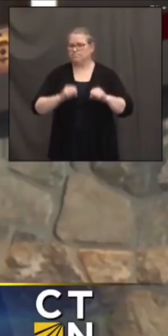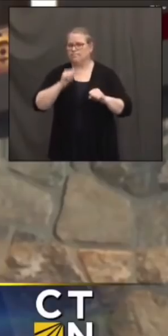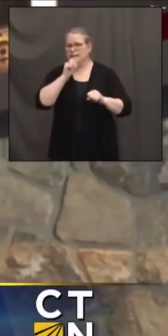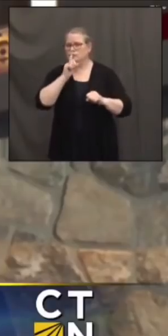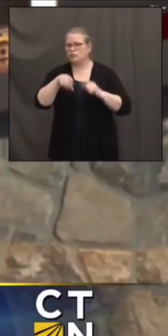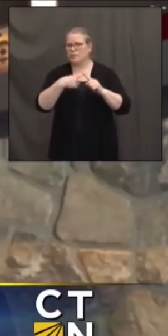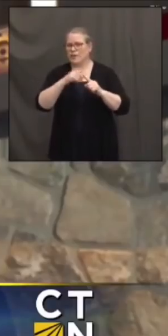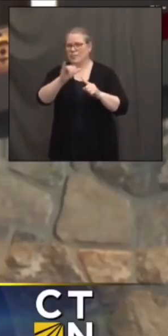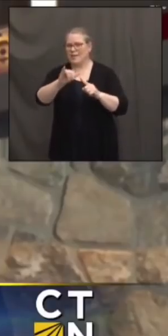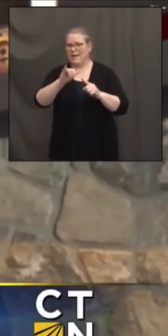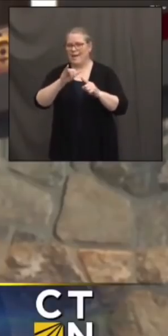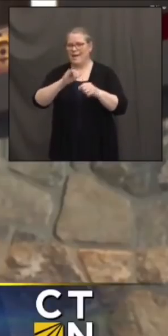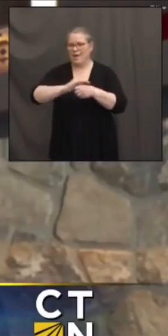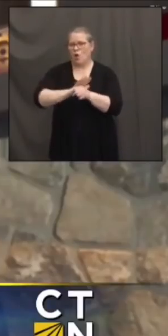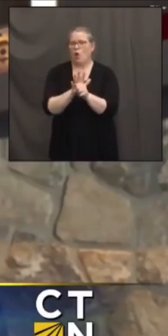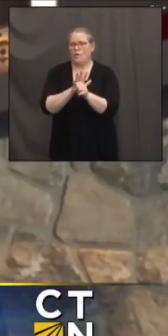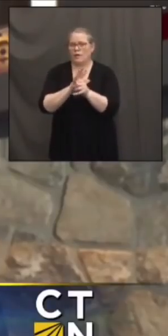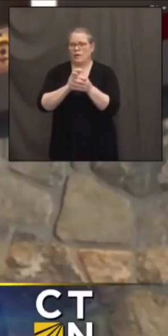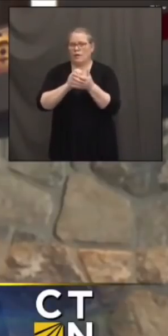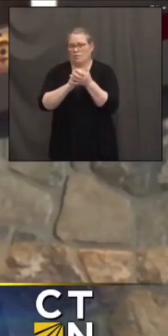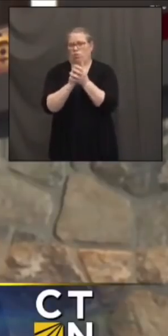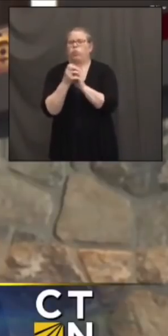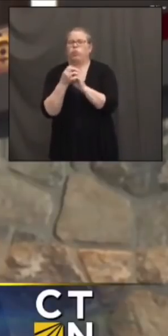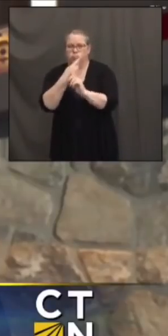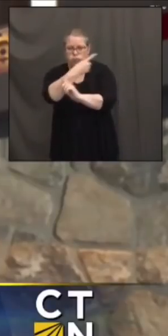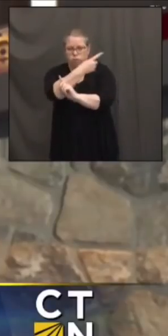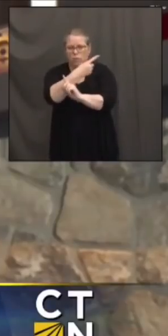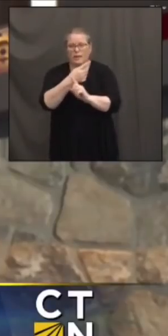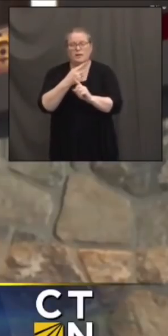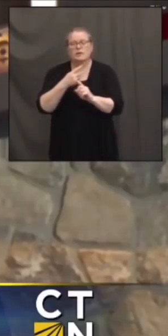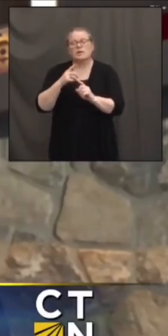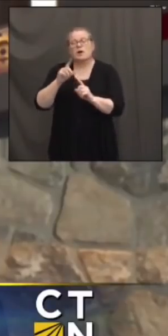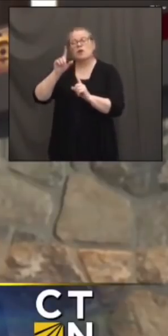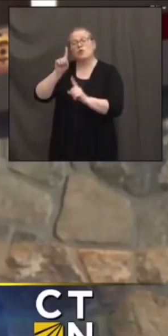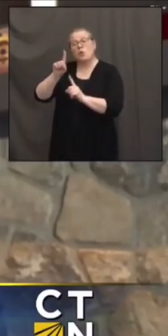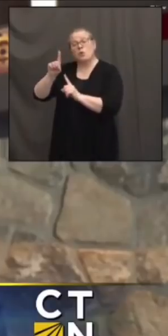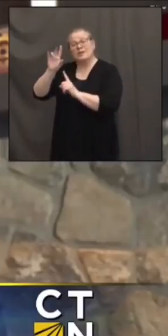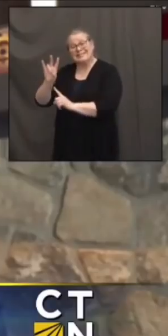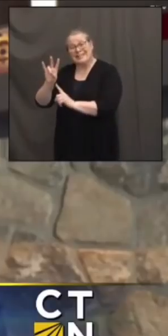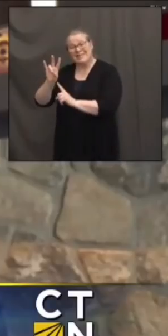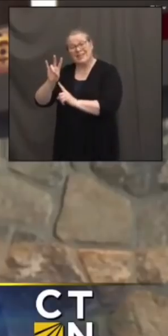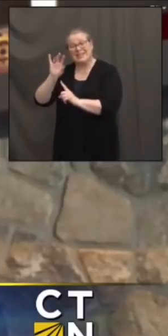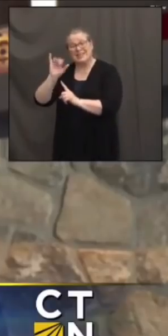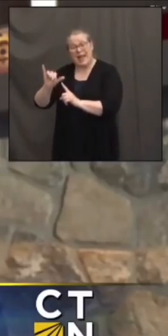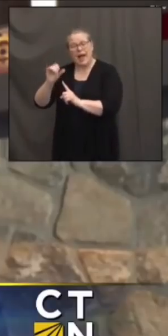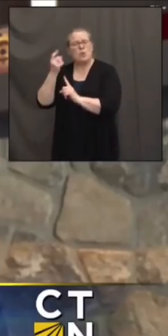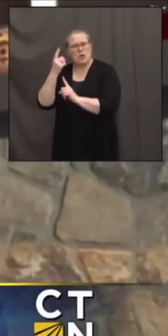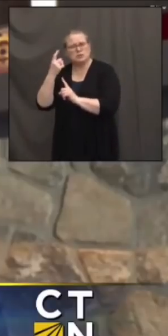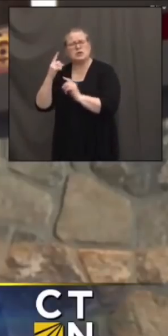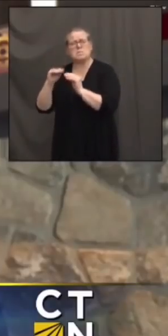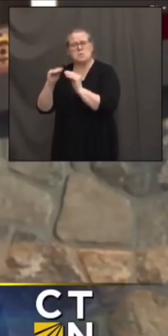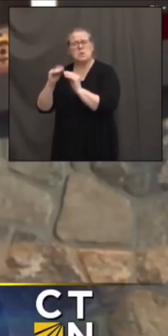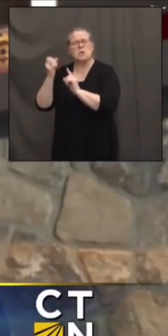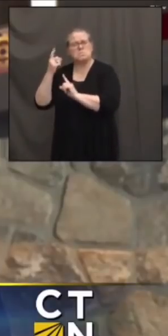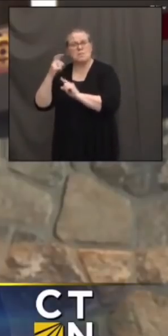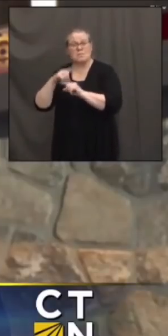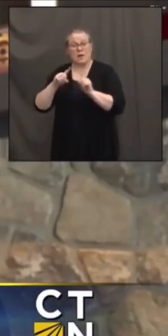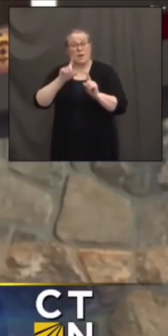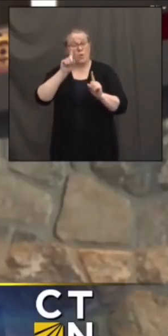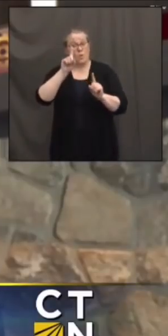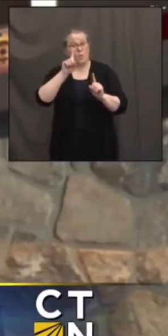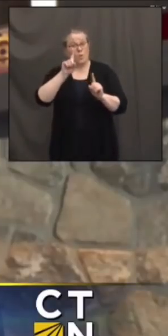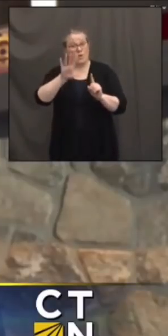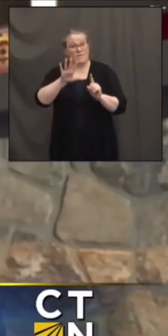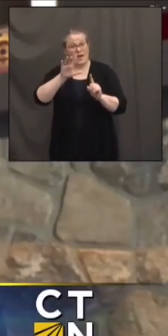we don't know. We kind of understand 117 at this point, the UK variant. We don't really understand 1526. We haven't